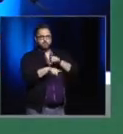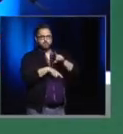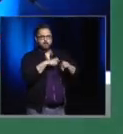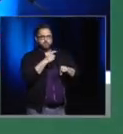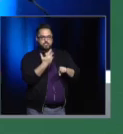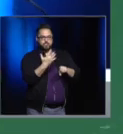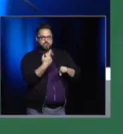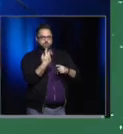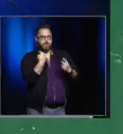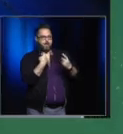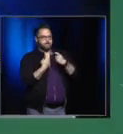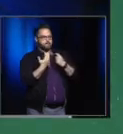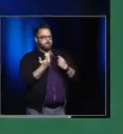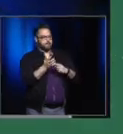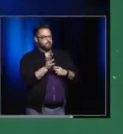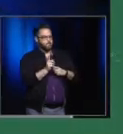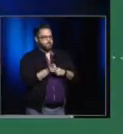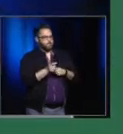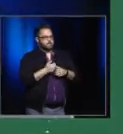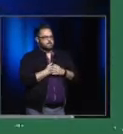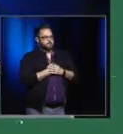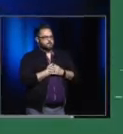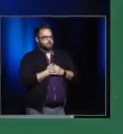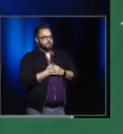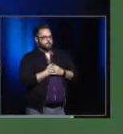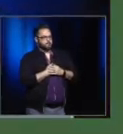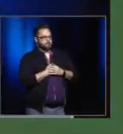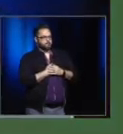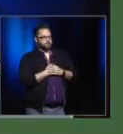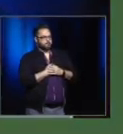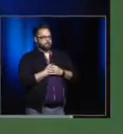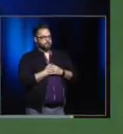want to get the details from Rochelle.